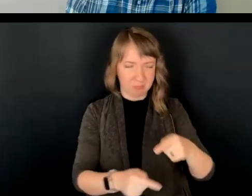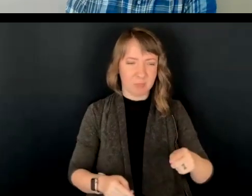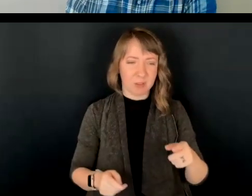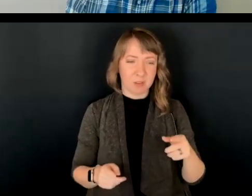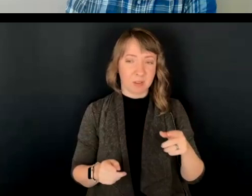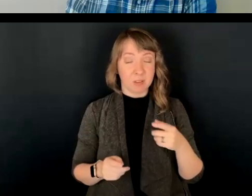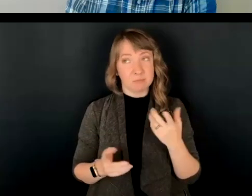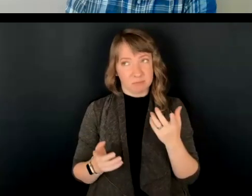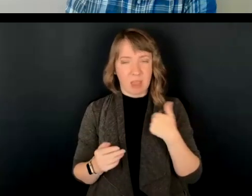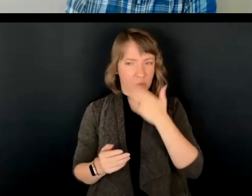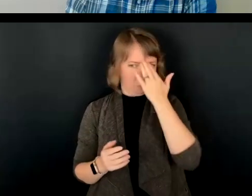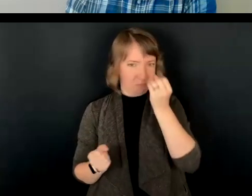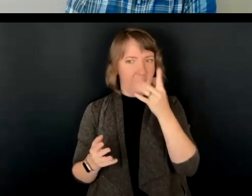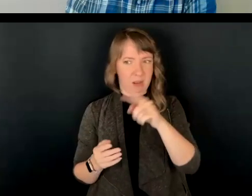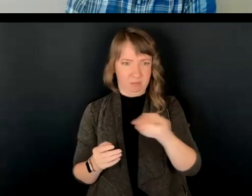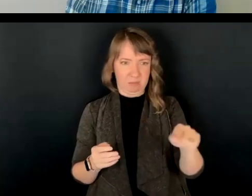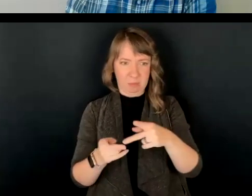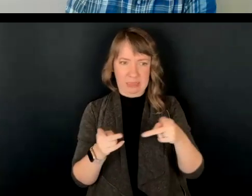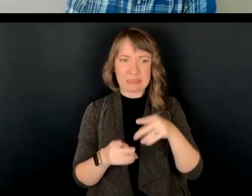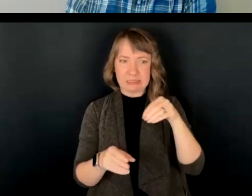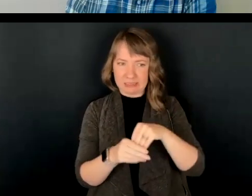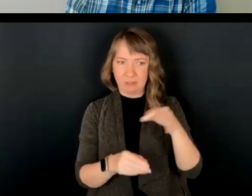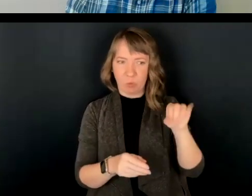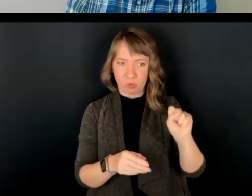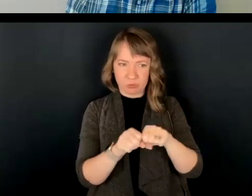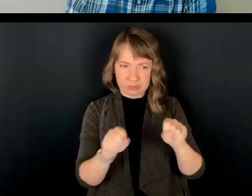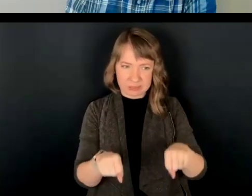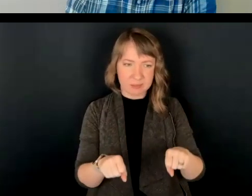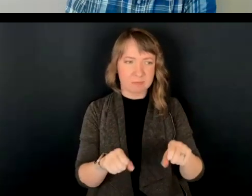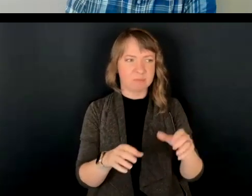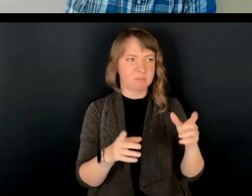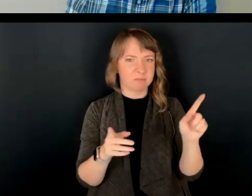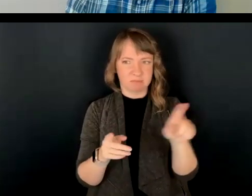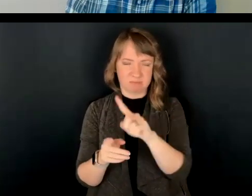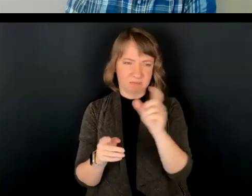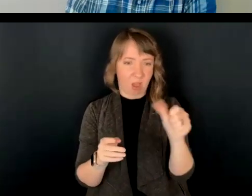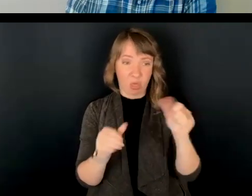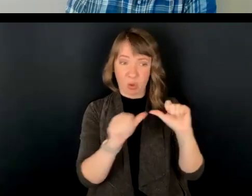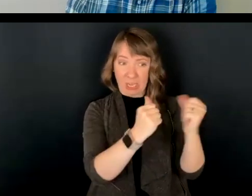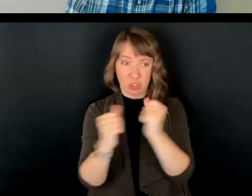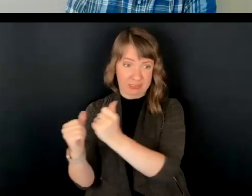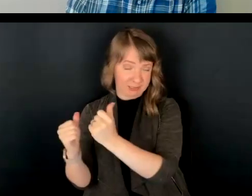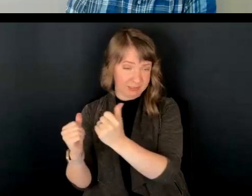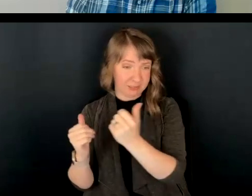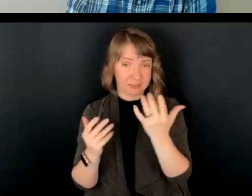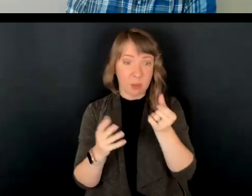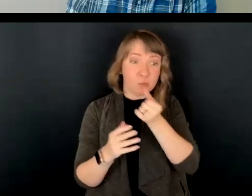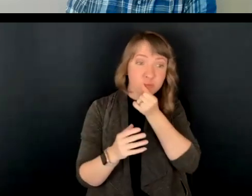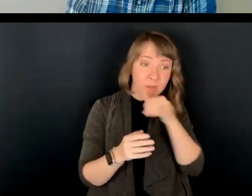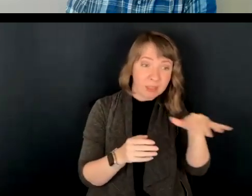know in a lot of places in the Forest Service system and a lot of all the other agencies and private